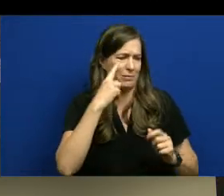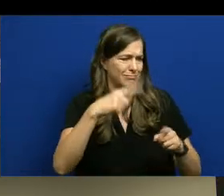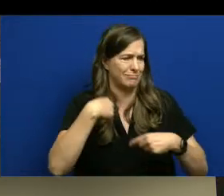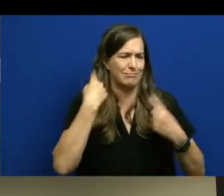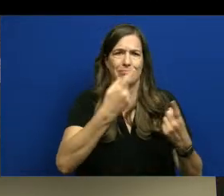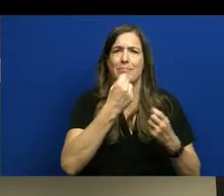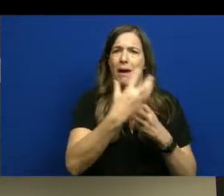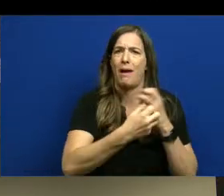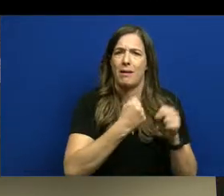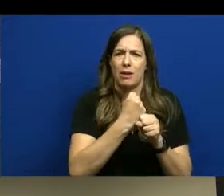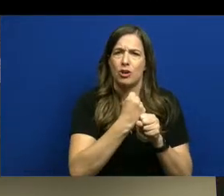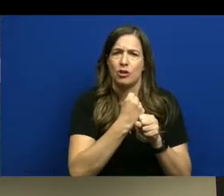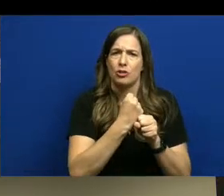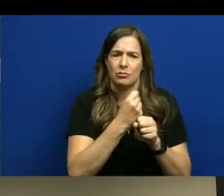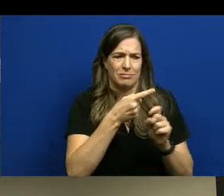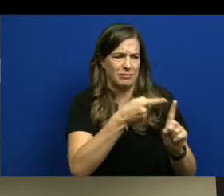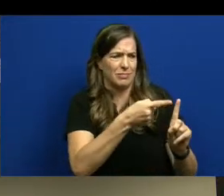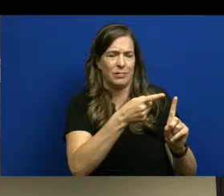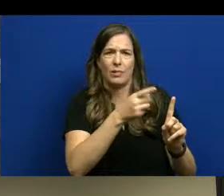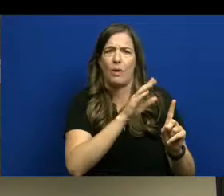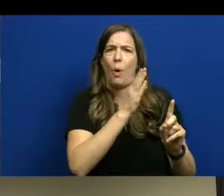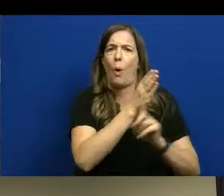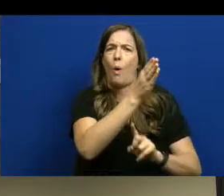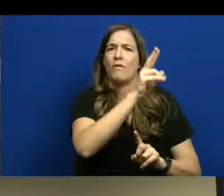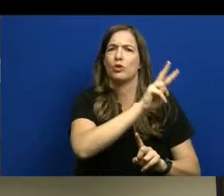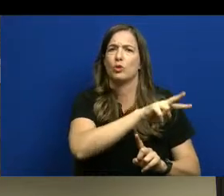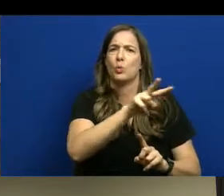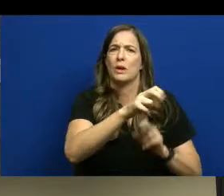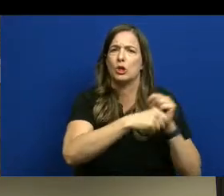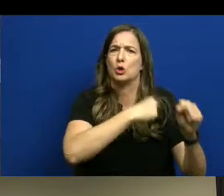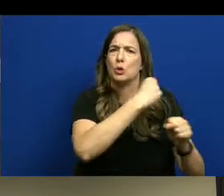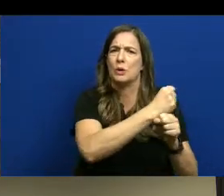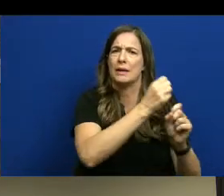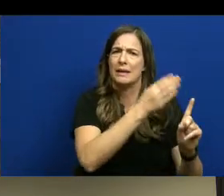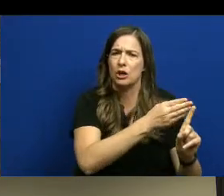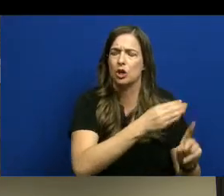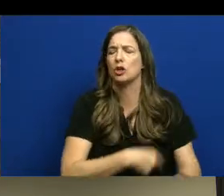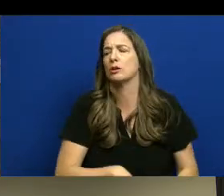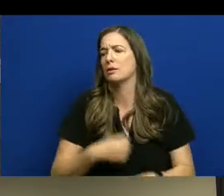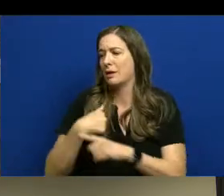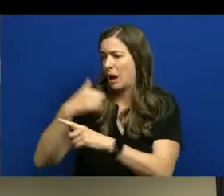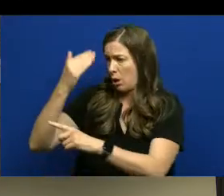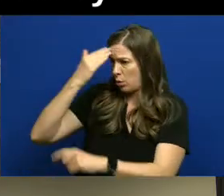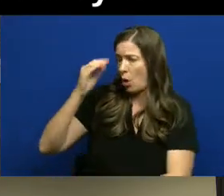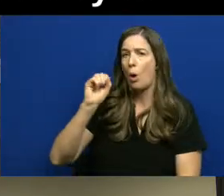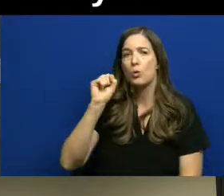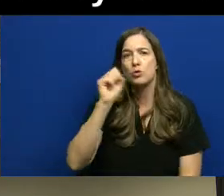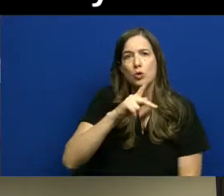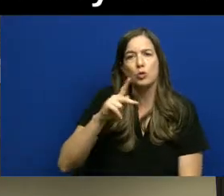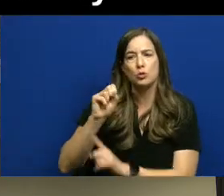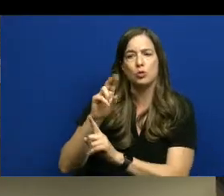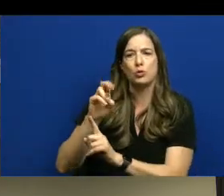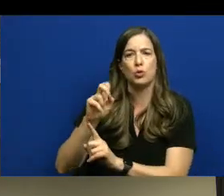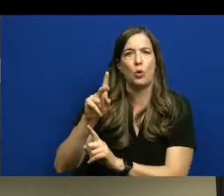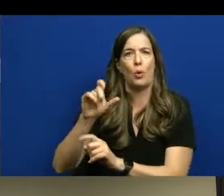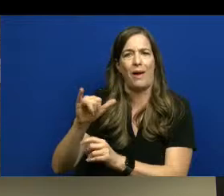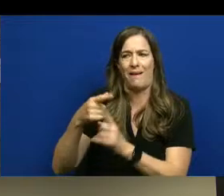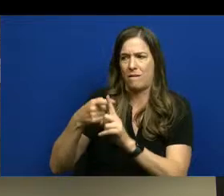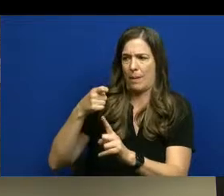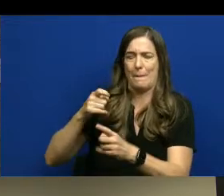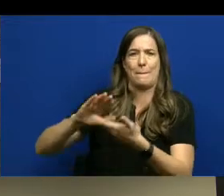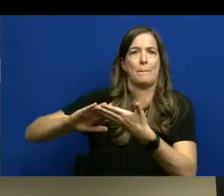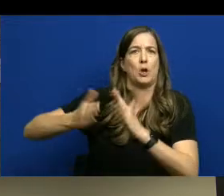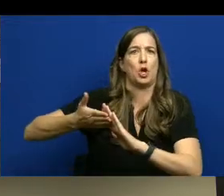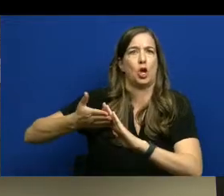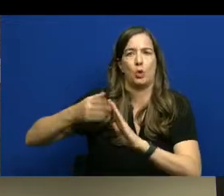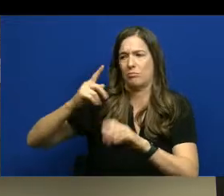for more than 22 years. I've known Suke in the community for a long time. Suke has been doing this for